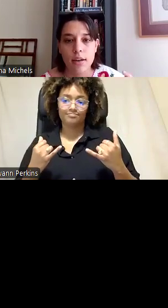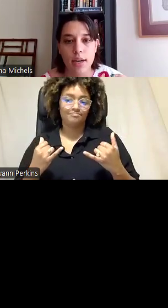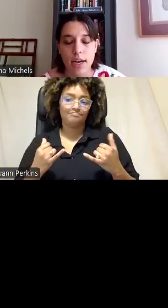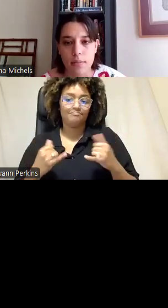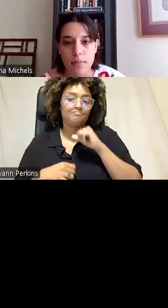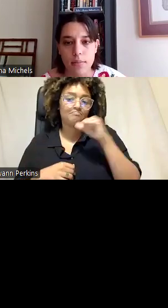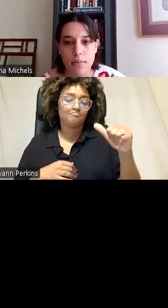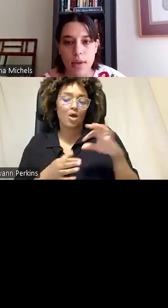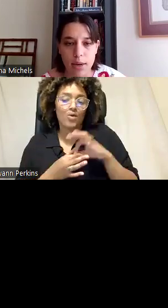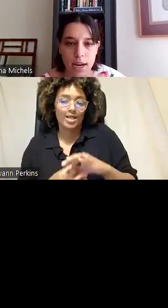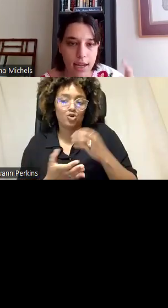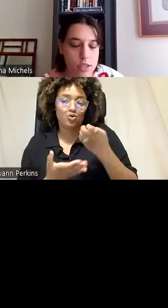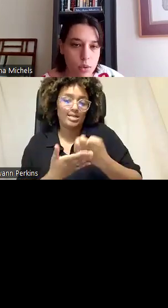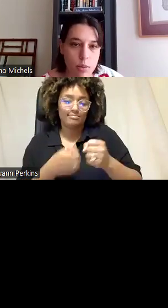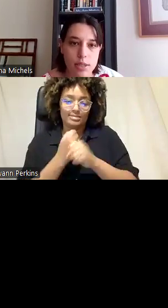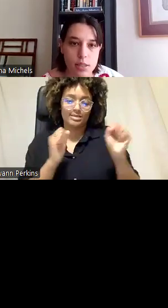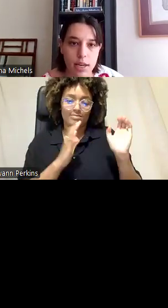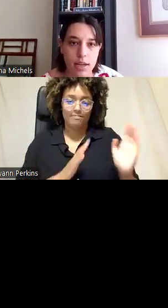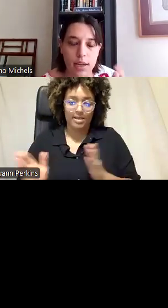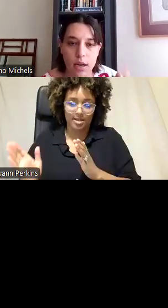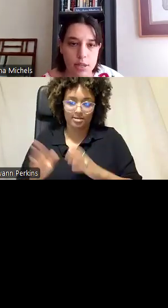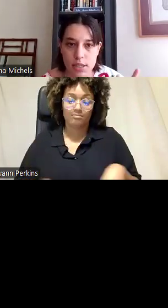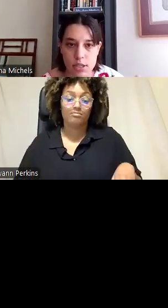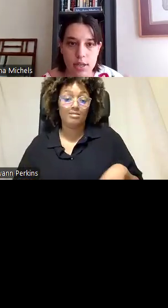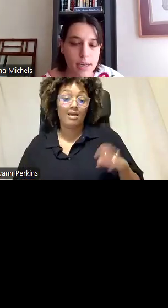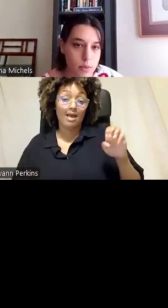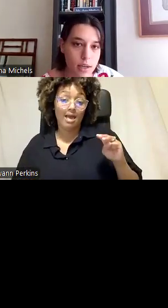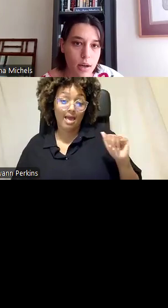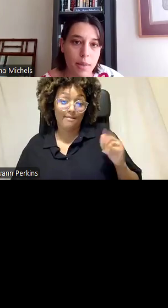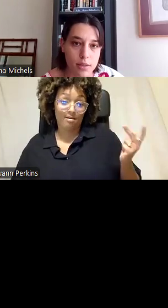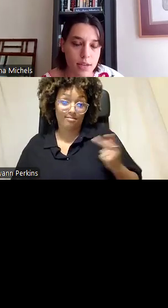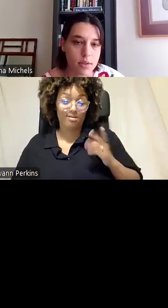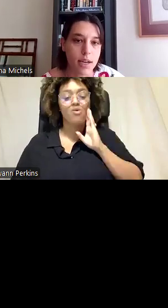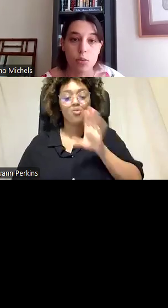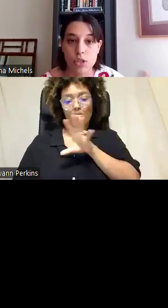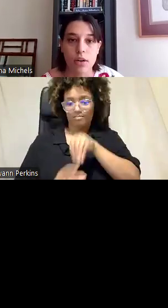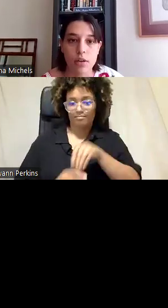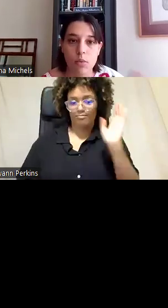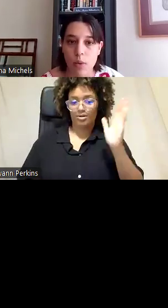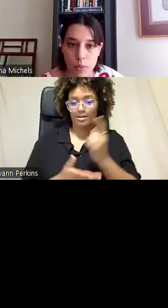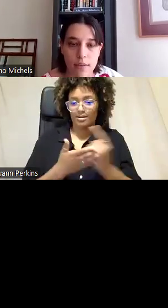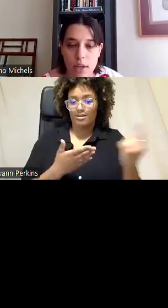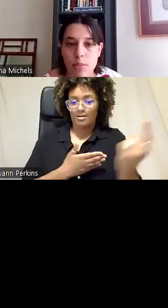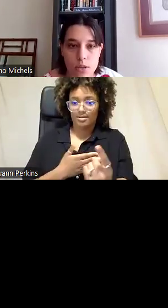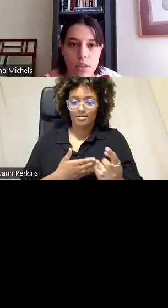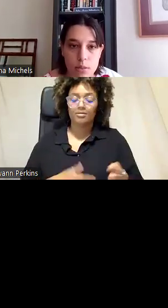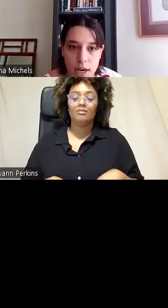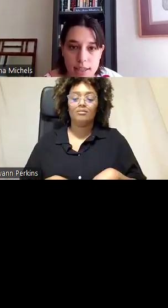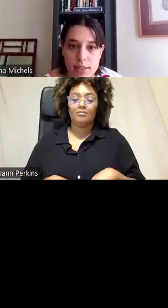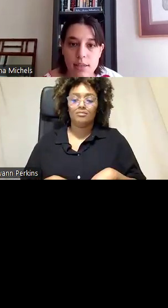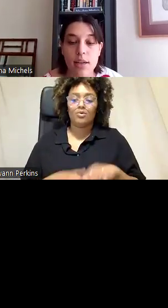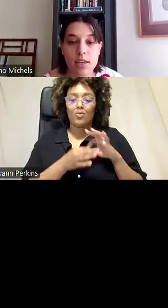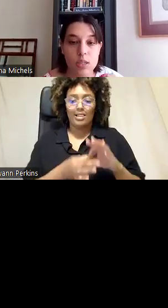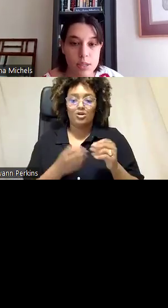planning. Emma and I actually will be participating in a presentation next week about safety planning more generally, where we will have the opportunity